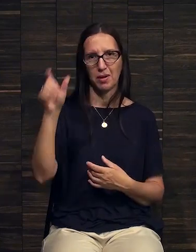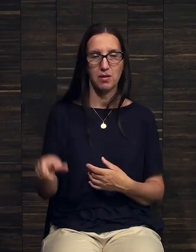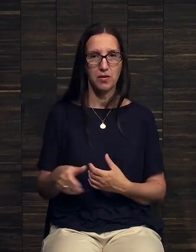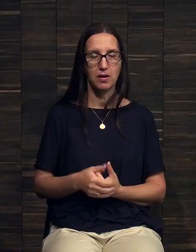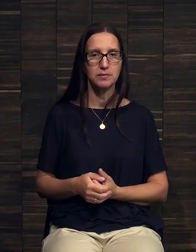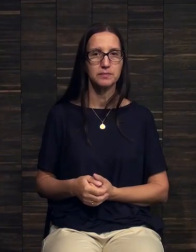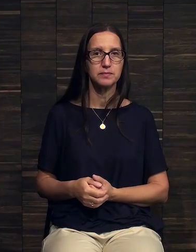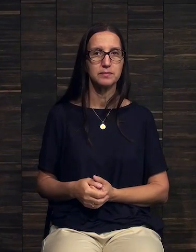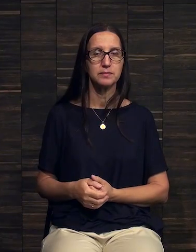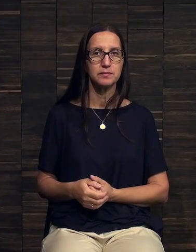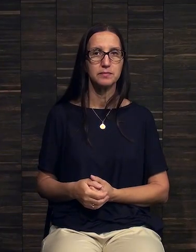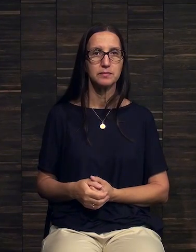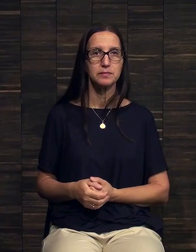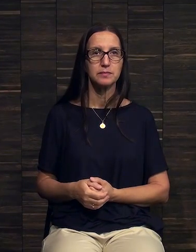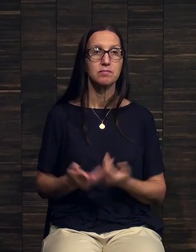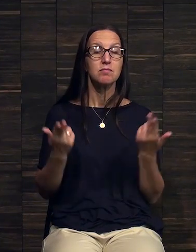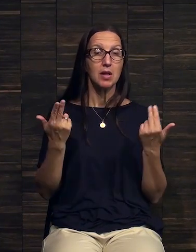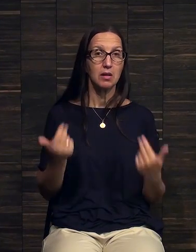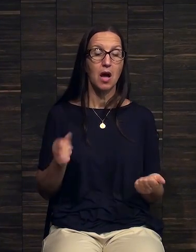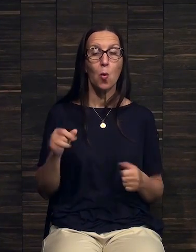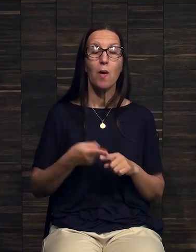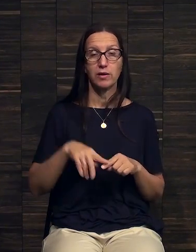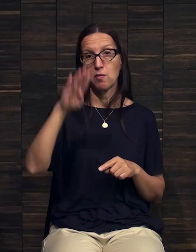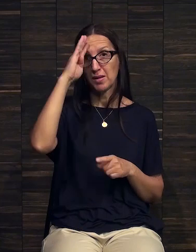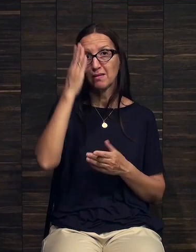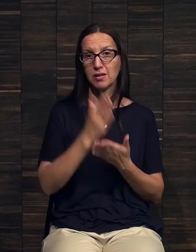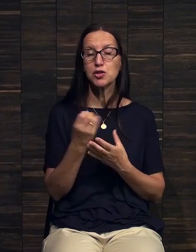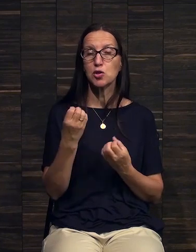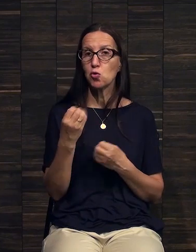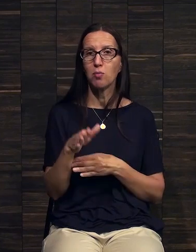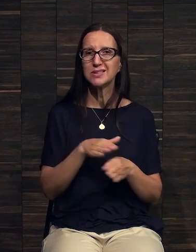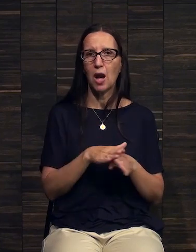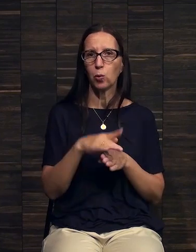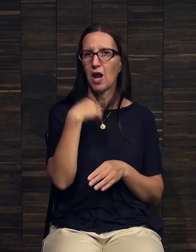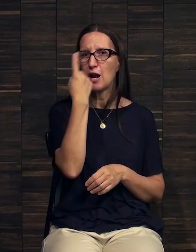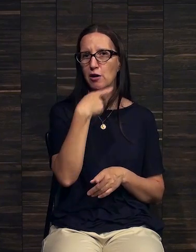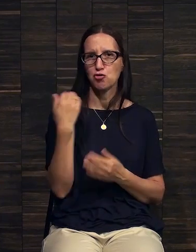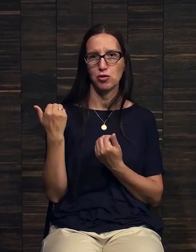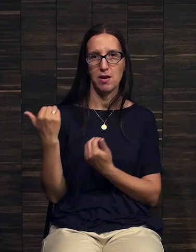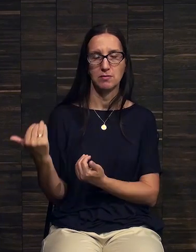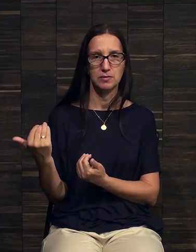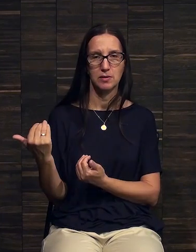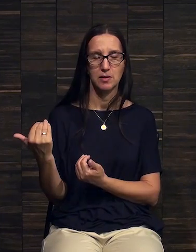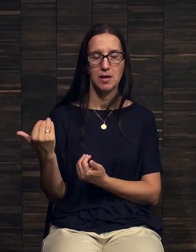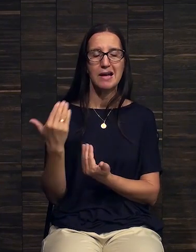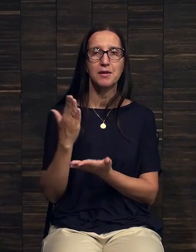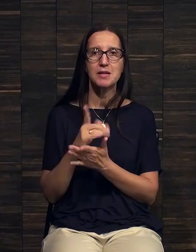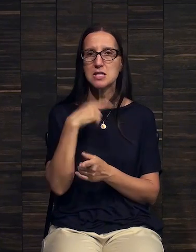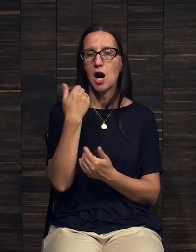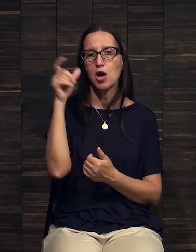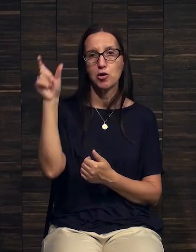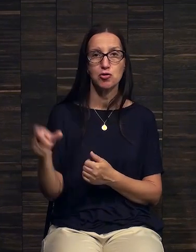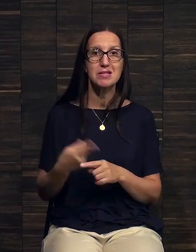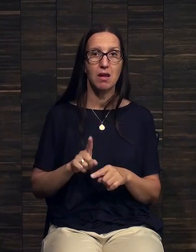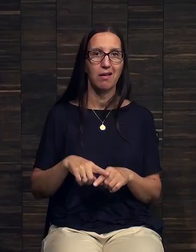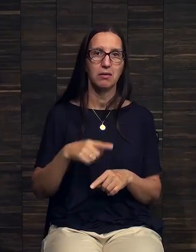such understandable enemy as during that time. Yes, this enemy has a personal,